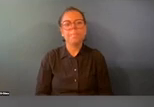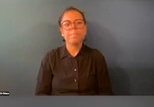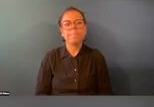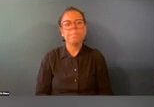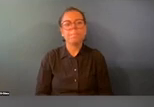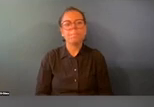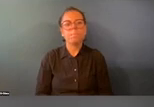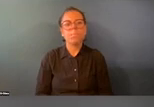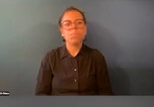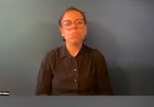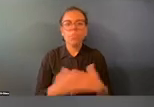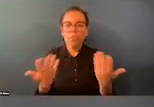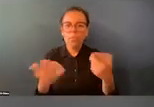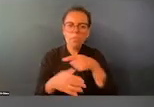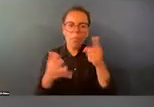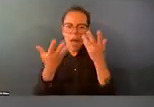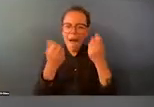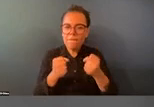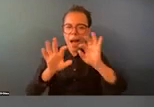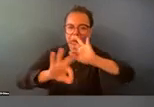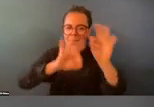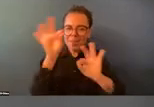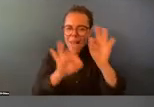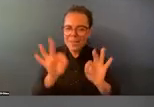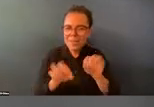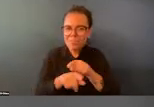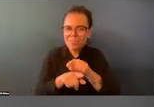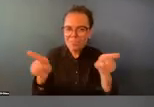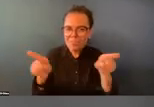a question in the chat.